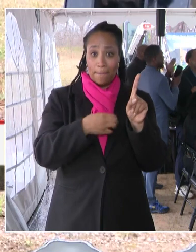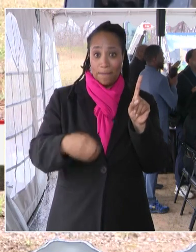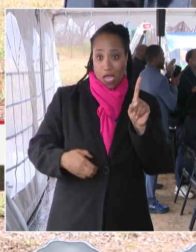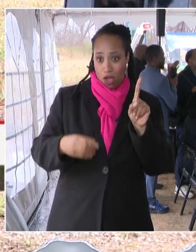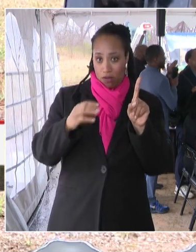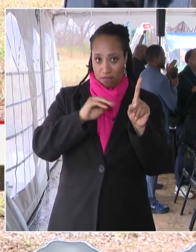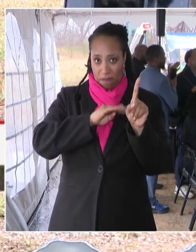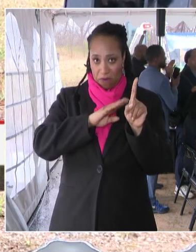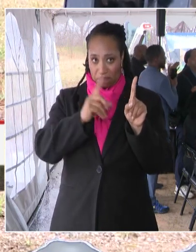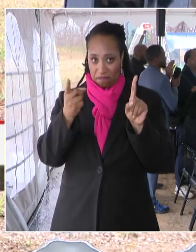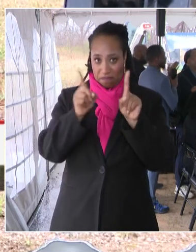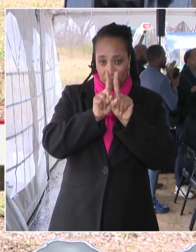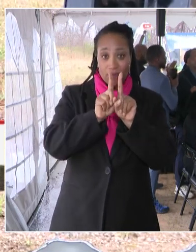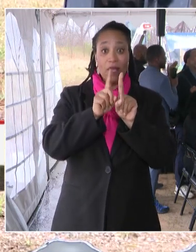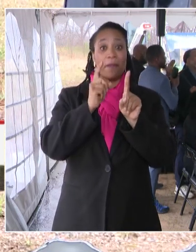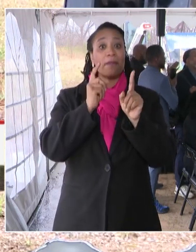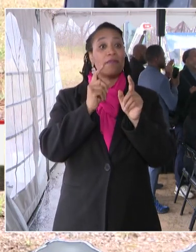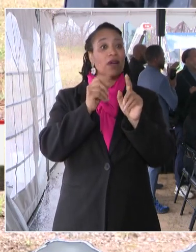Parker.